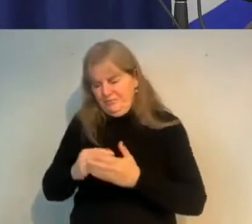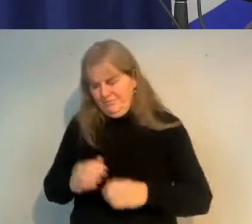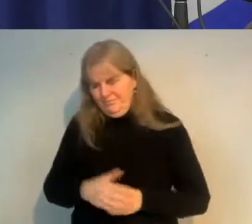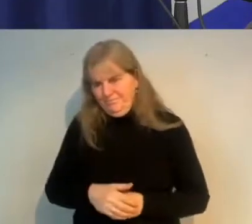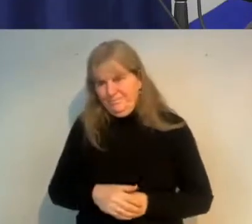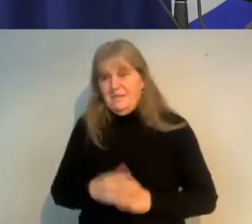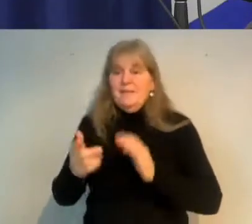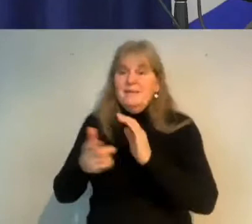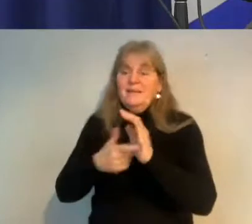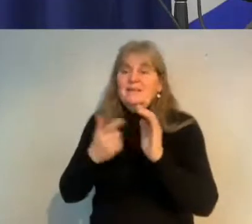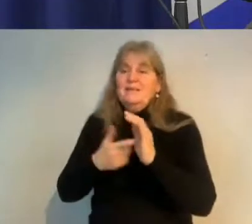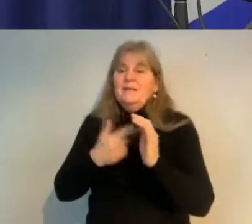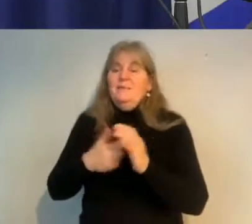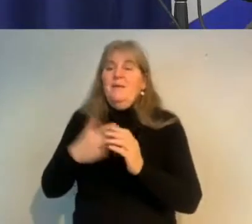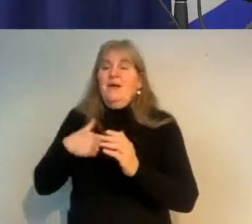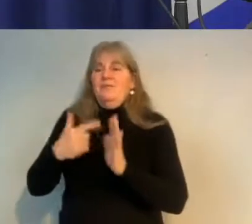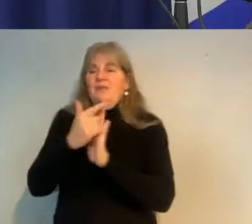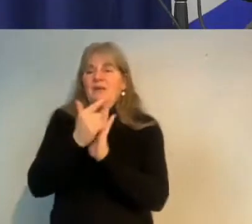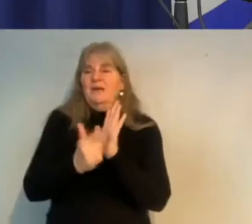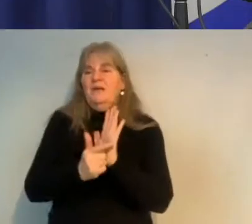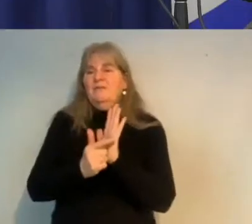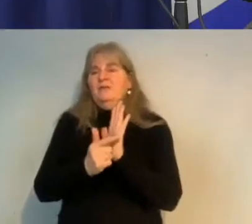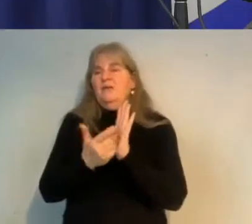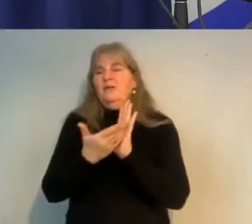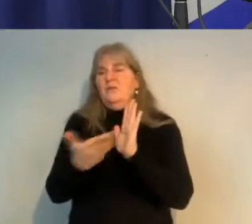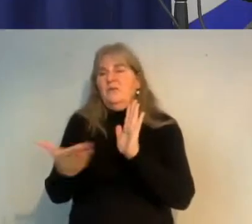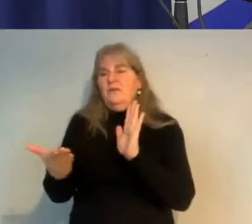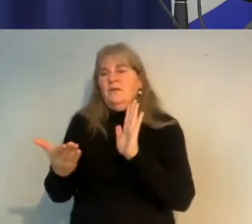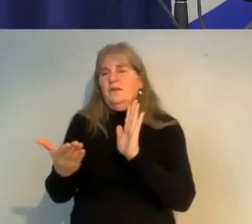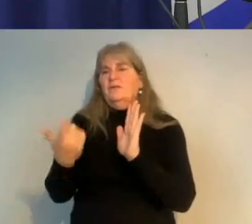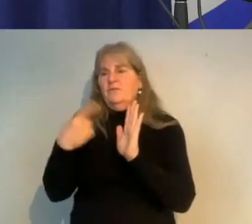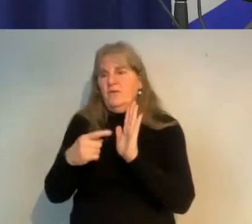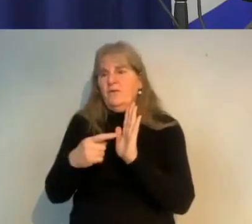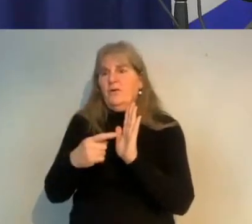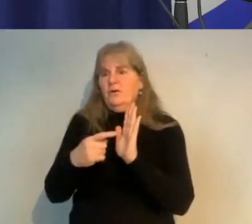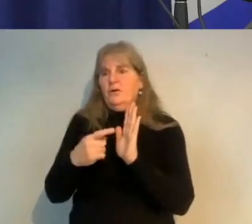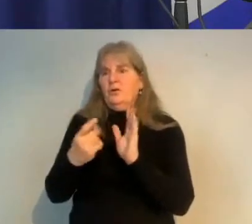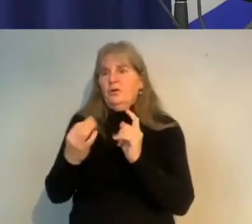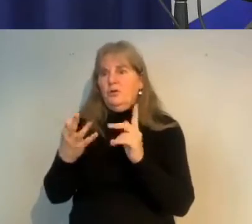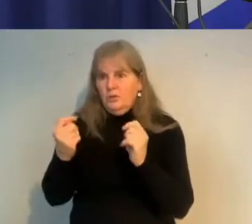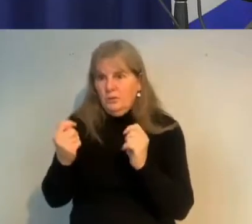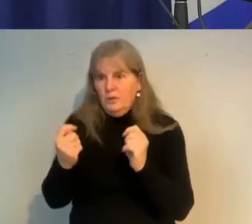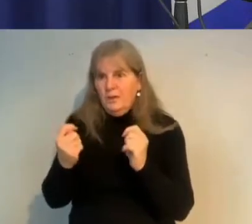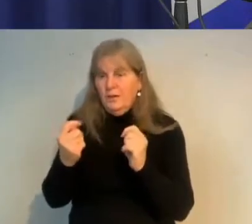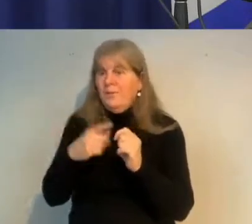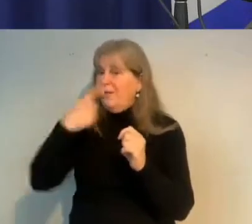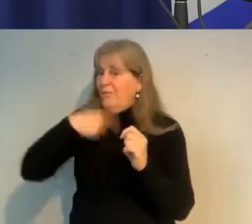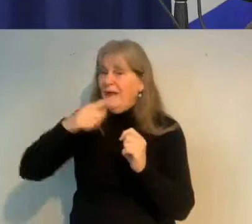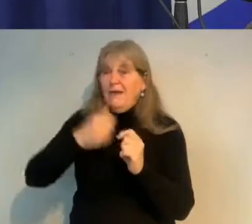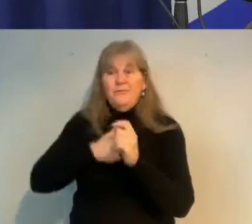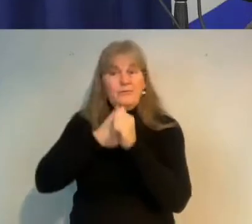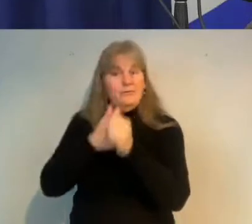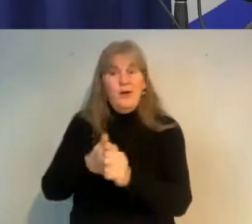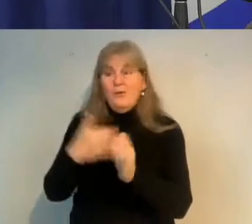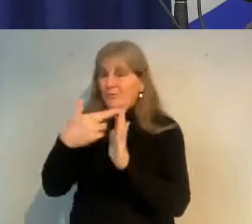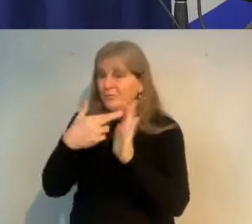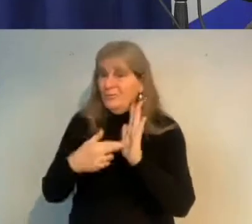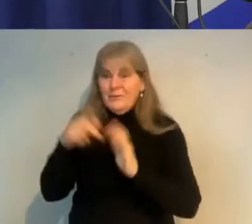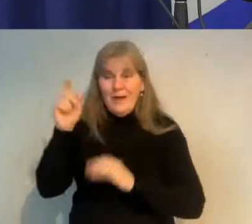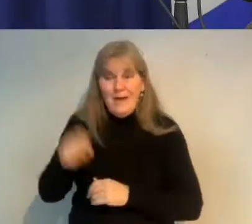legal tools to mandate things. But we're all going to have to learn to follow these rules because they're the right thing to